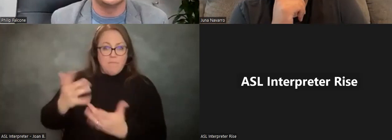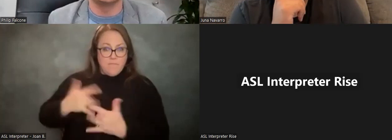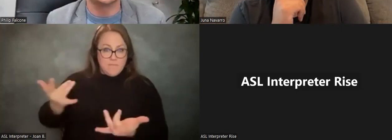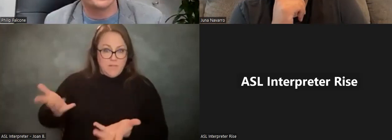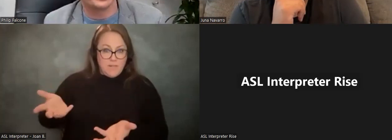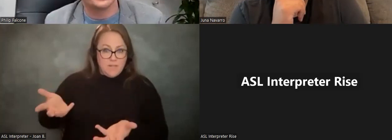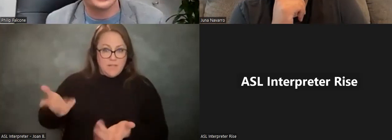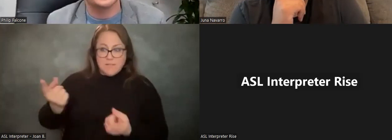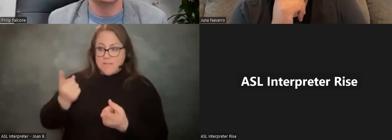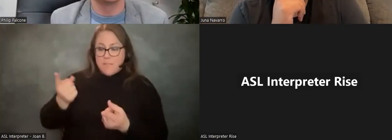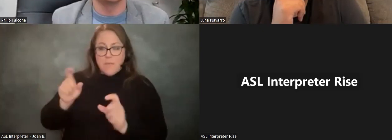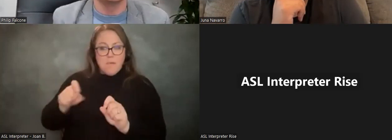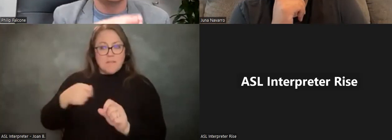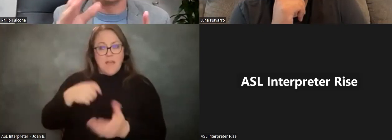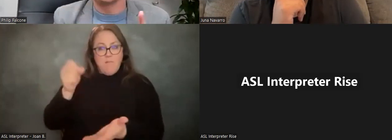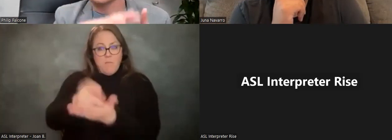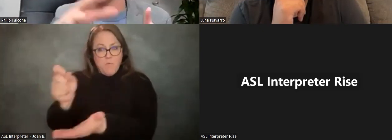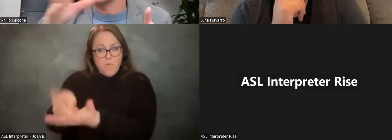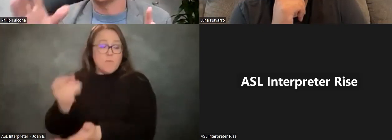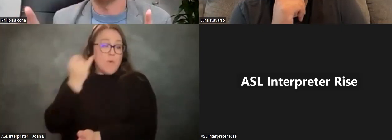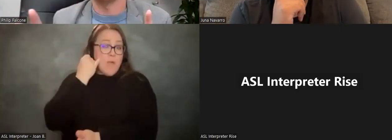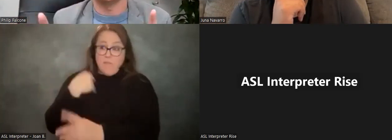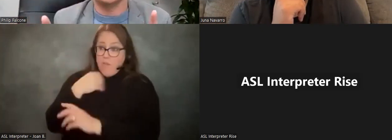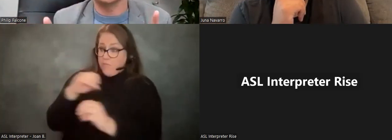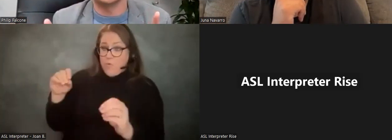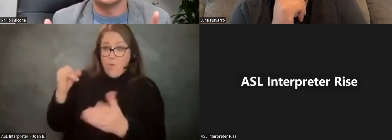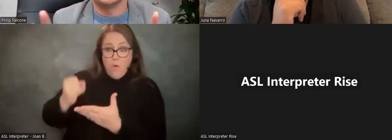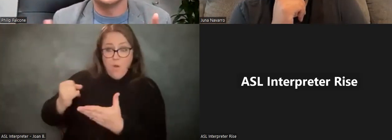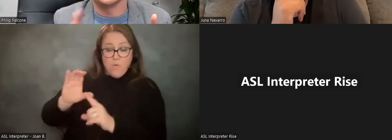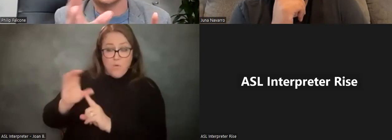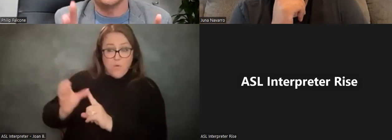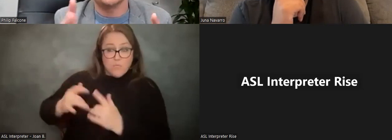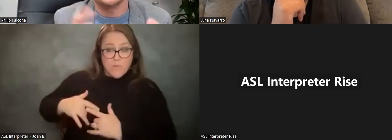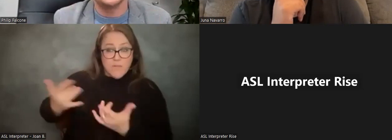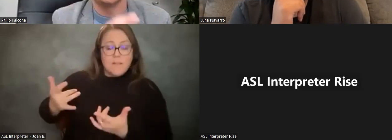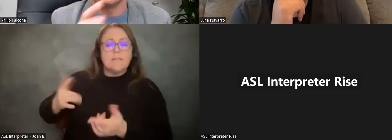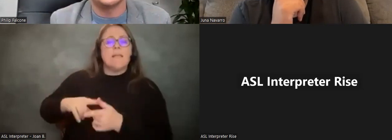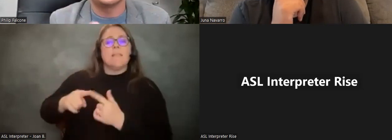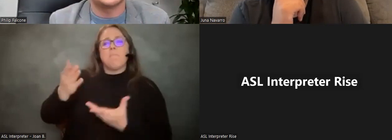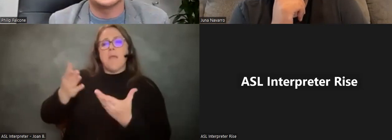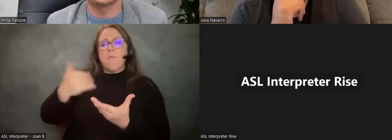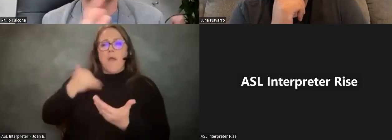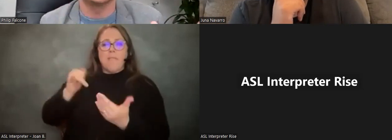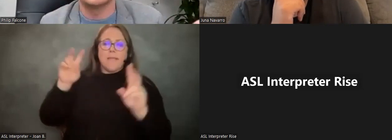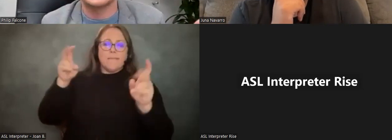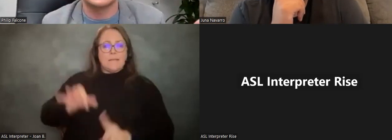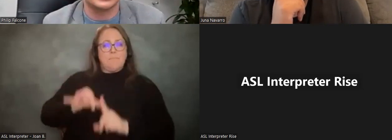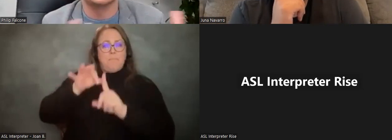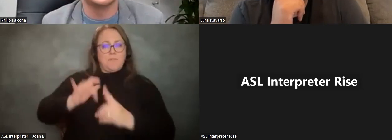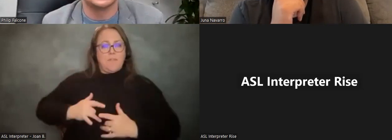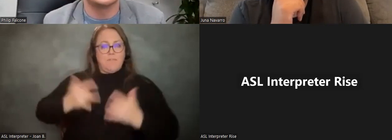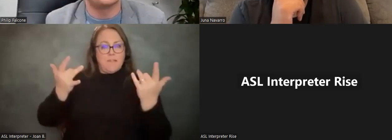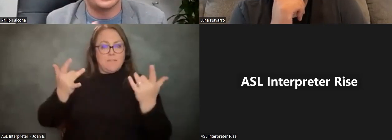example? You need event permitting. So if maybe you don't have an arts and cultural affairs division or department, you may at least have like a special